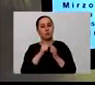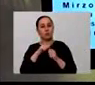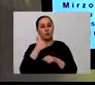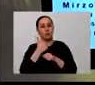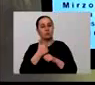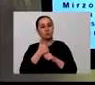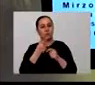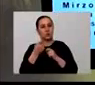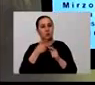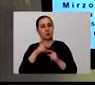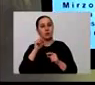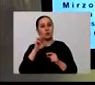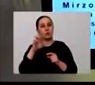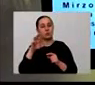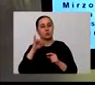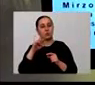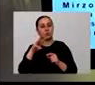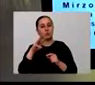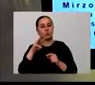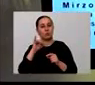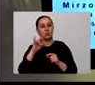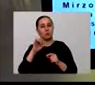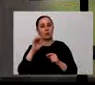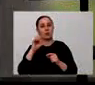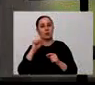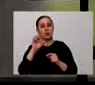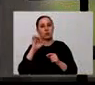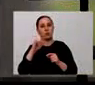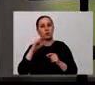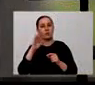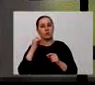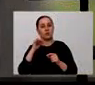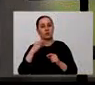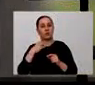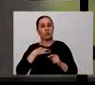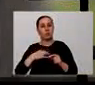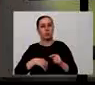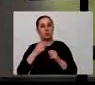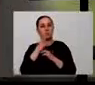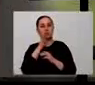boshliqlari. Abdumo'minxon esa Abul Fayzning o'g'li, 15 yashar bola.